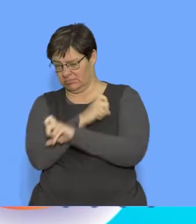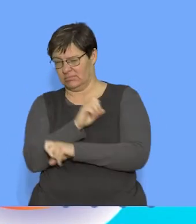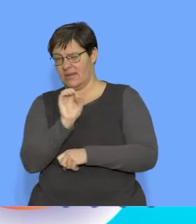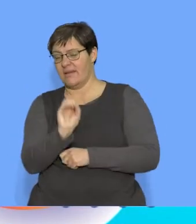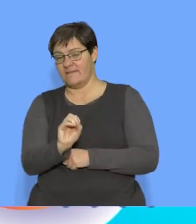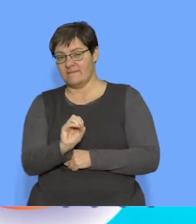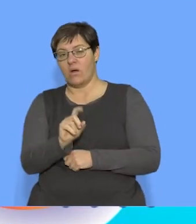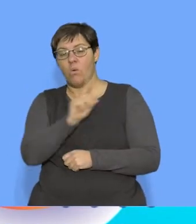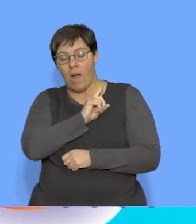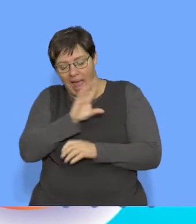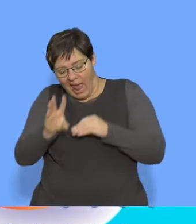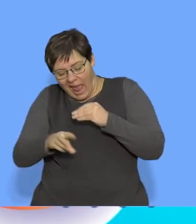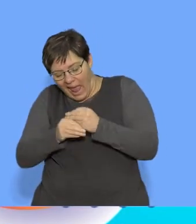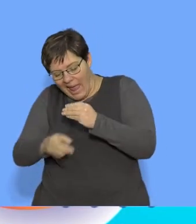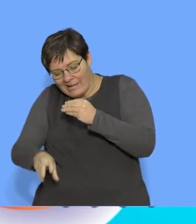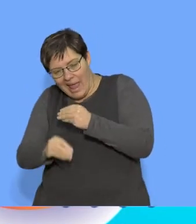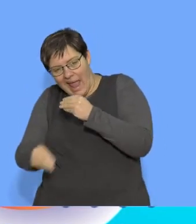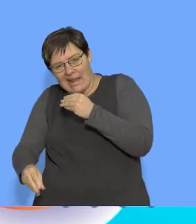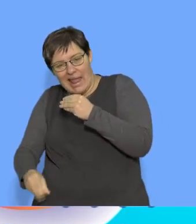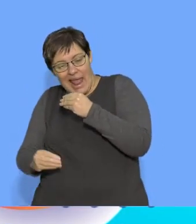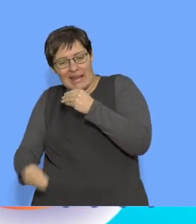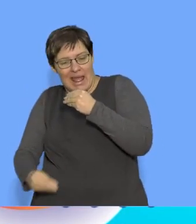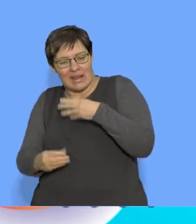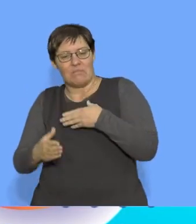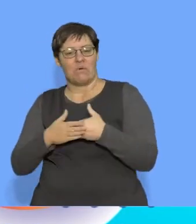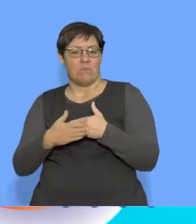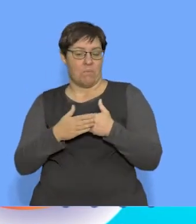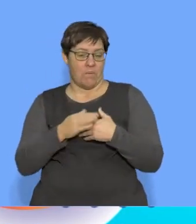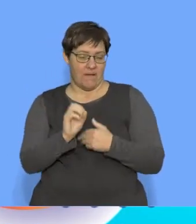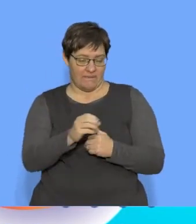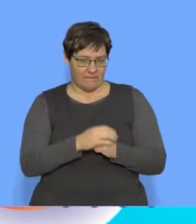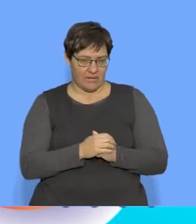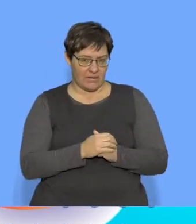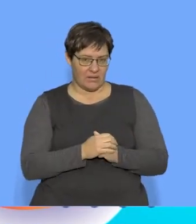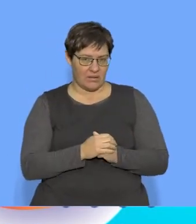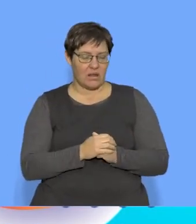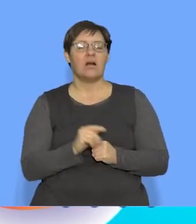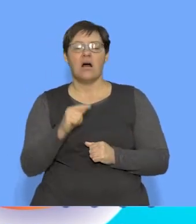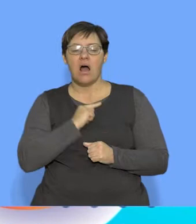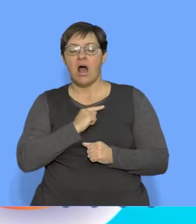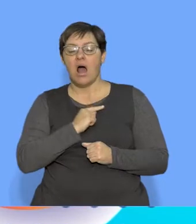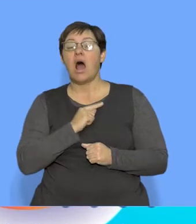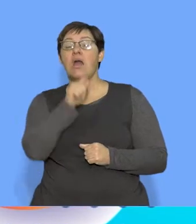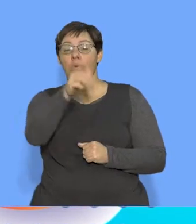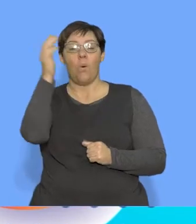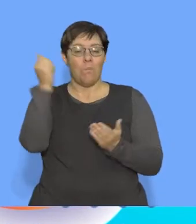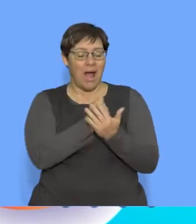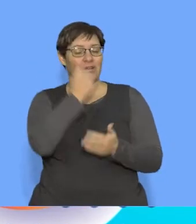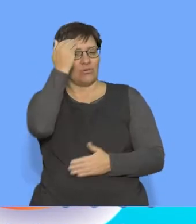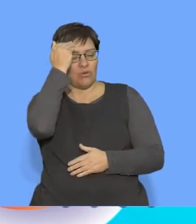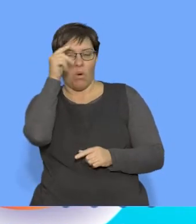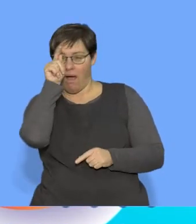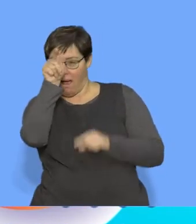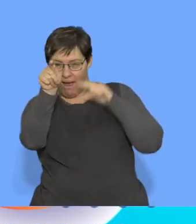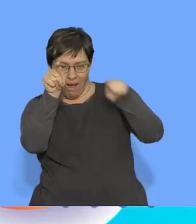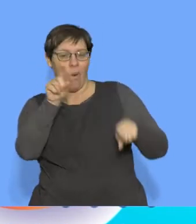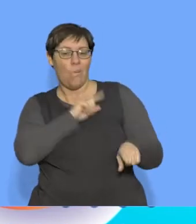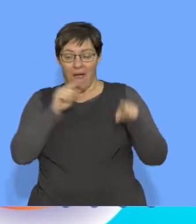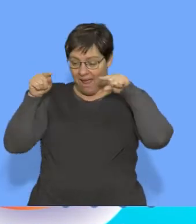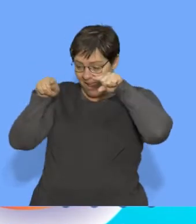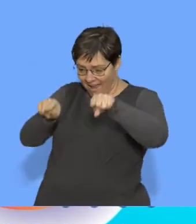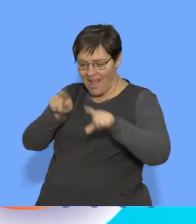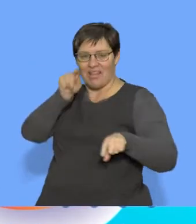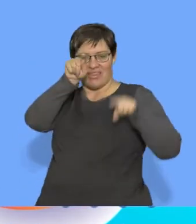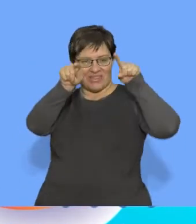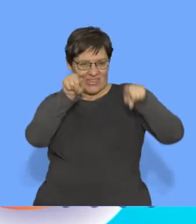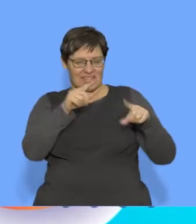there's more additional stuff that you need to do and there's more implicit information that you need to be able to